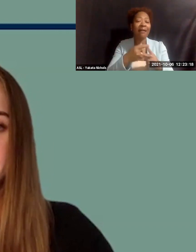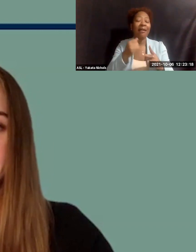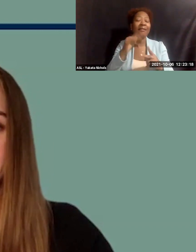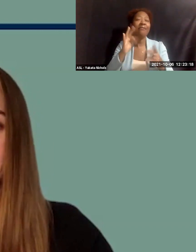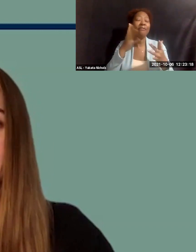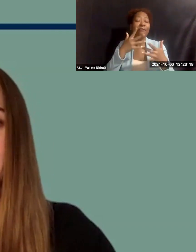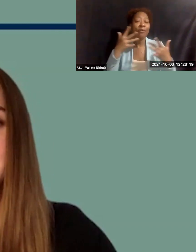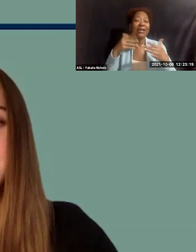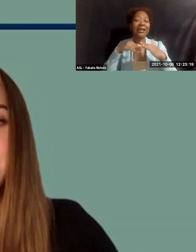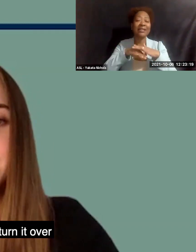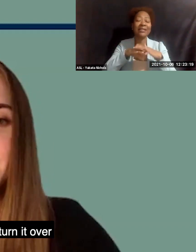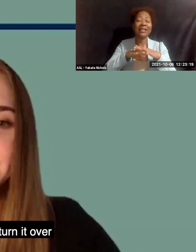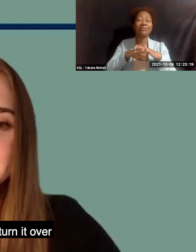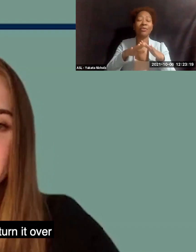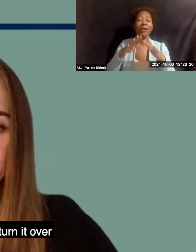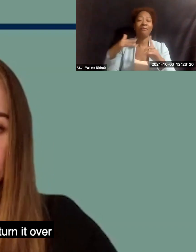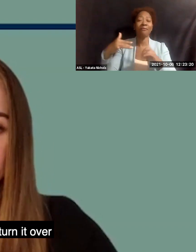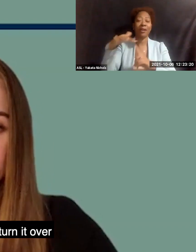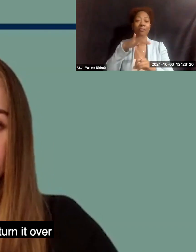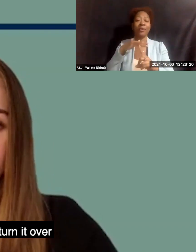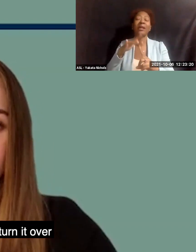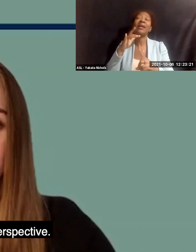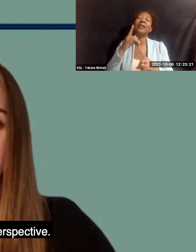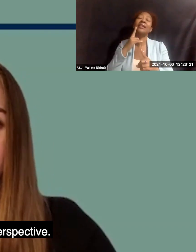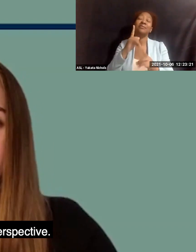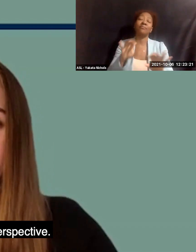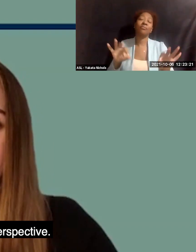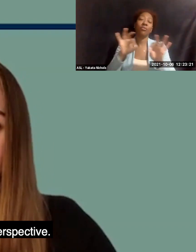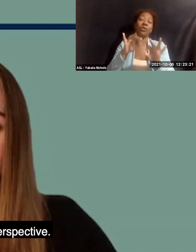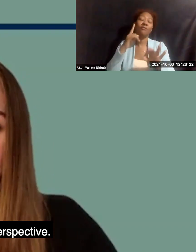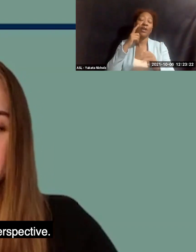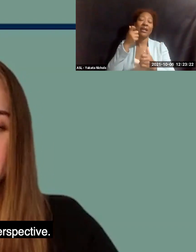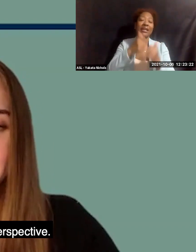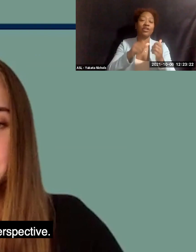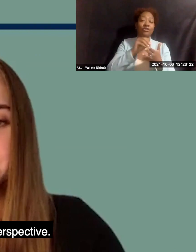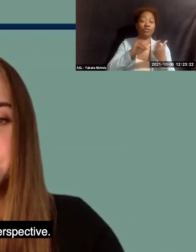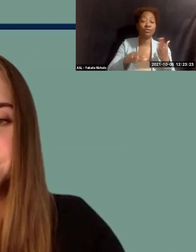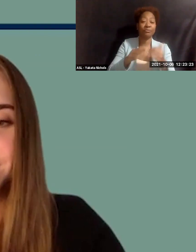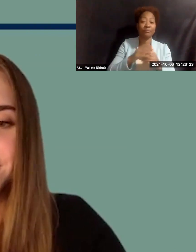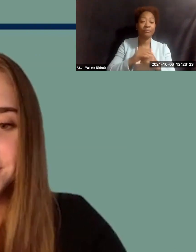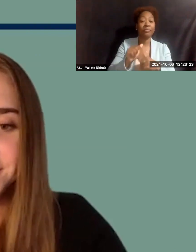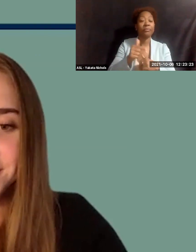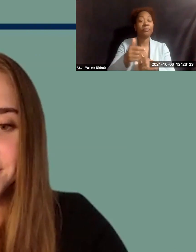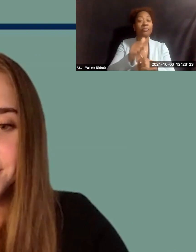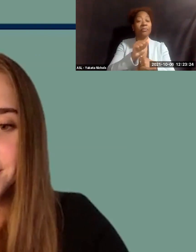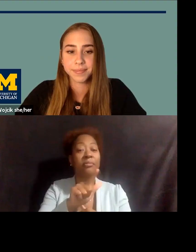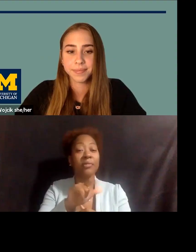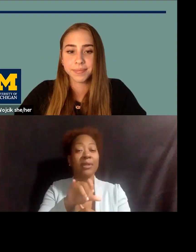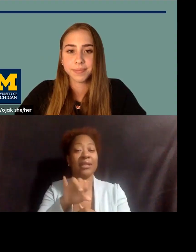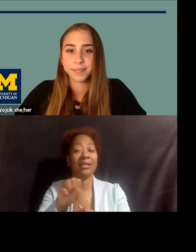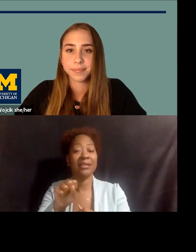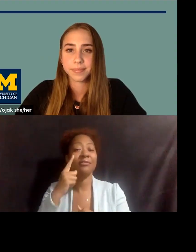student. Next, I'm going to turn it over to Elise for her perspective.